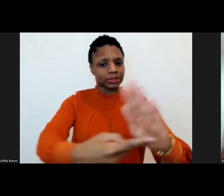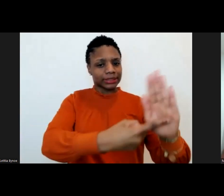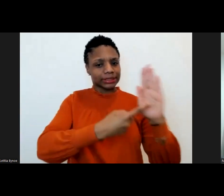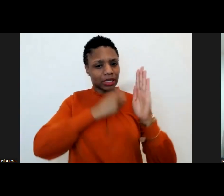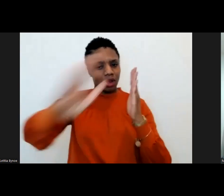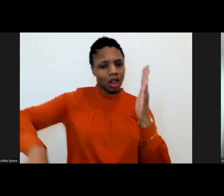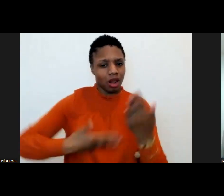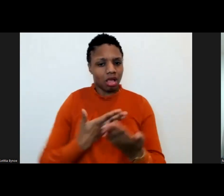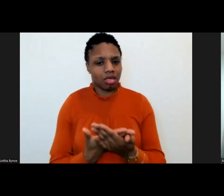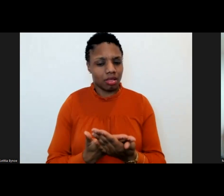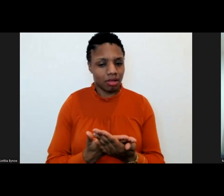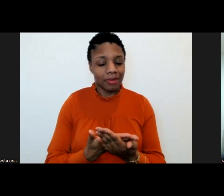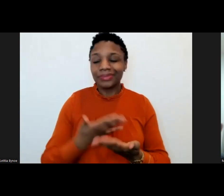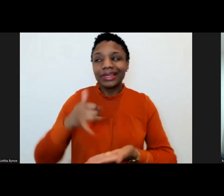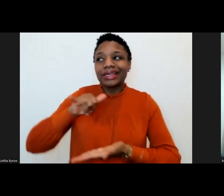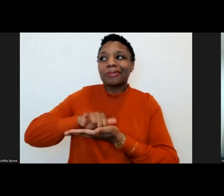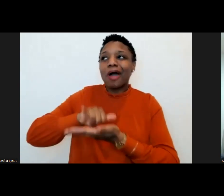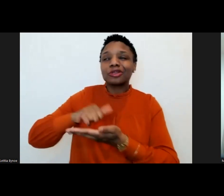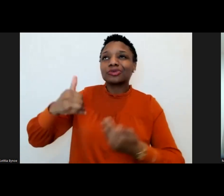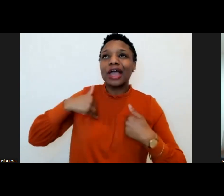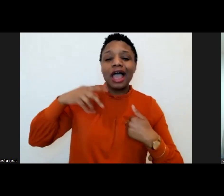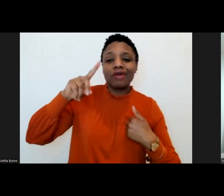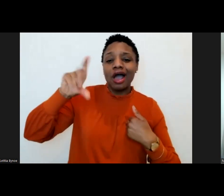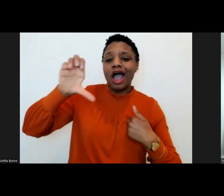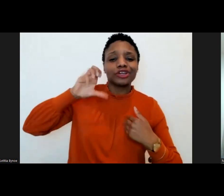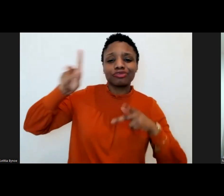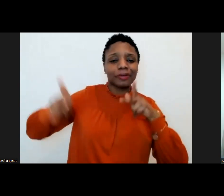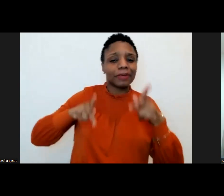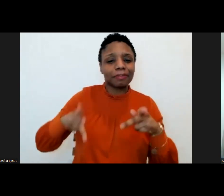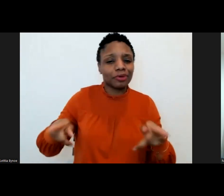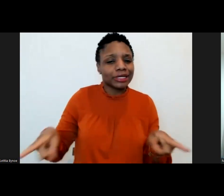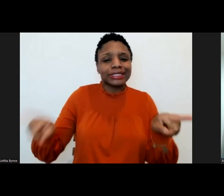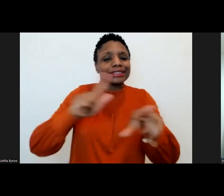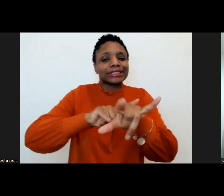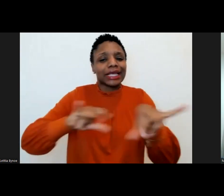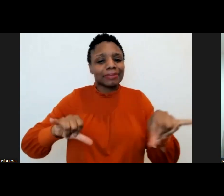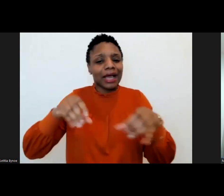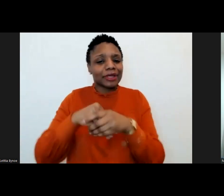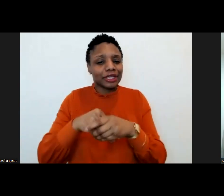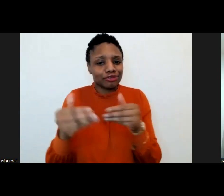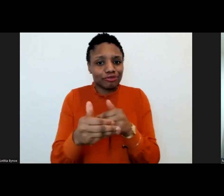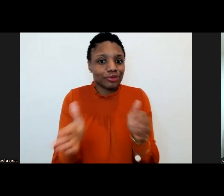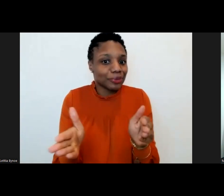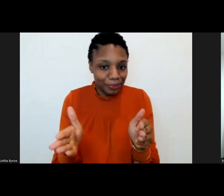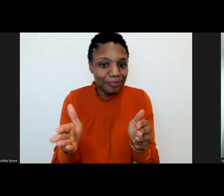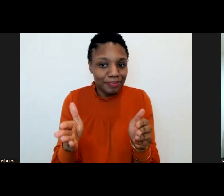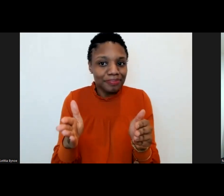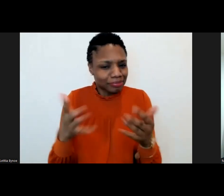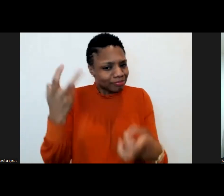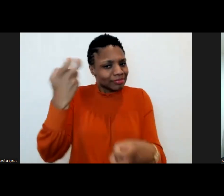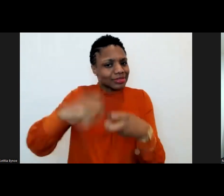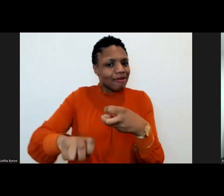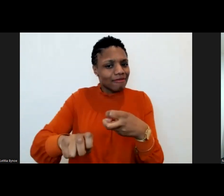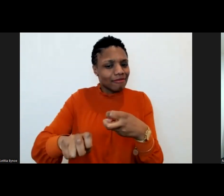it's impossible to have 100 people in the room at a time and really get to a very deliberative